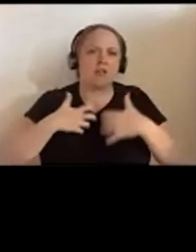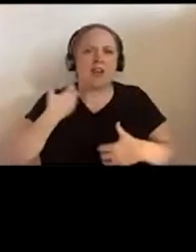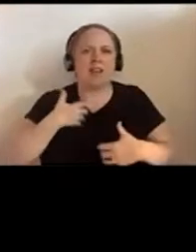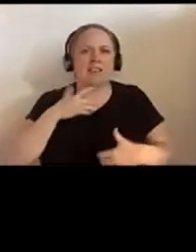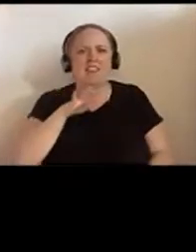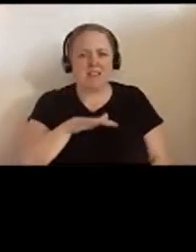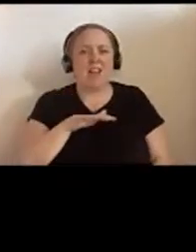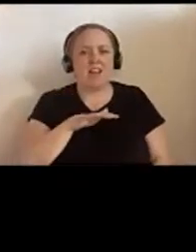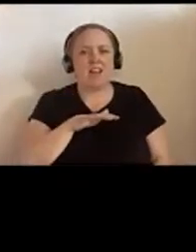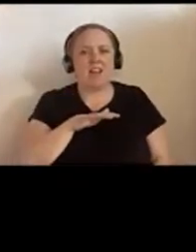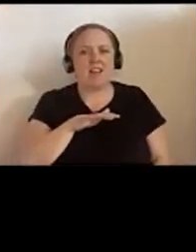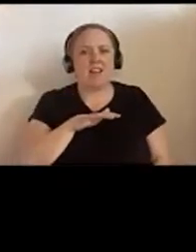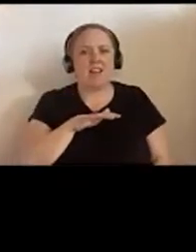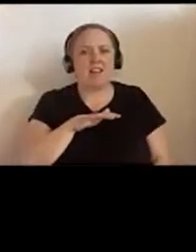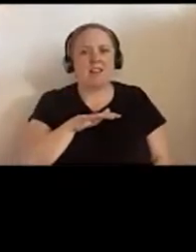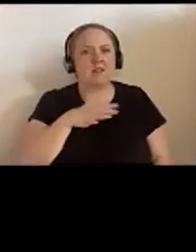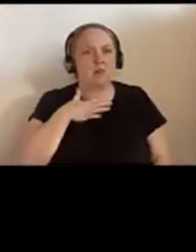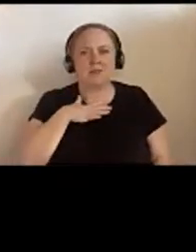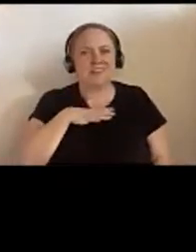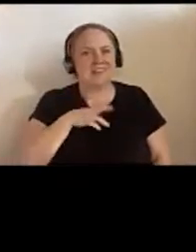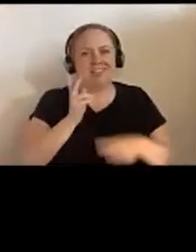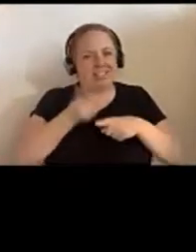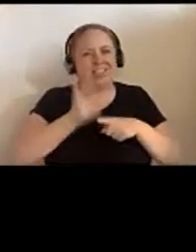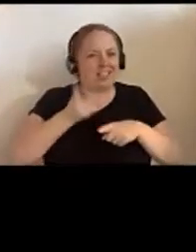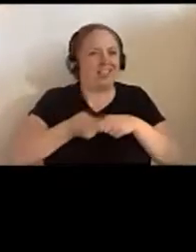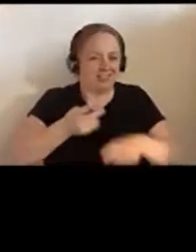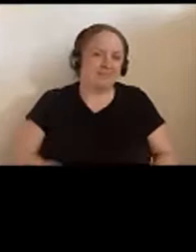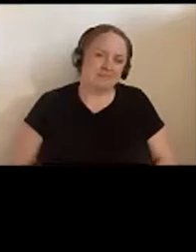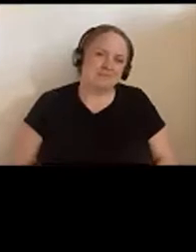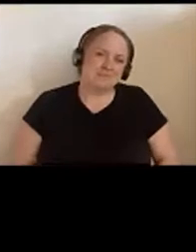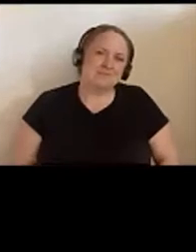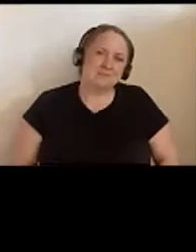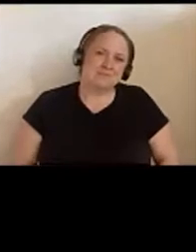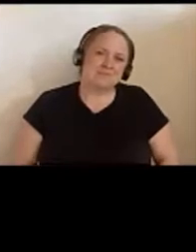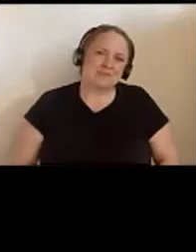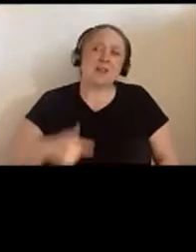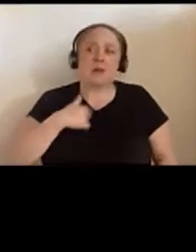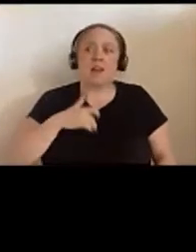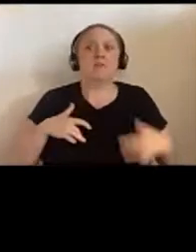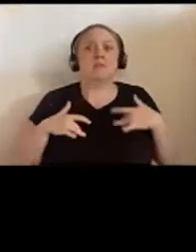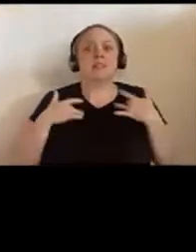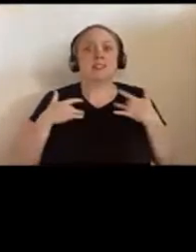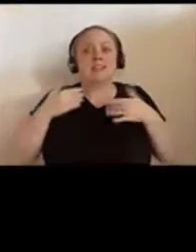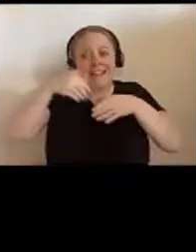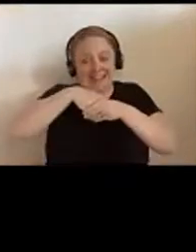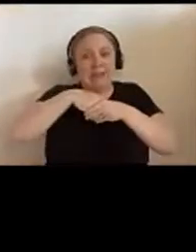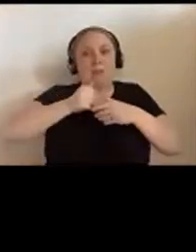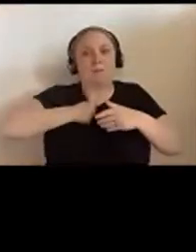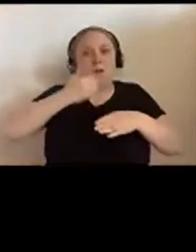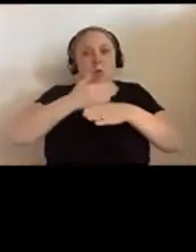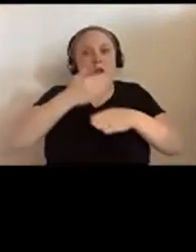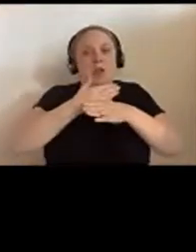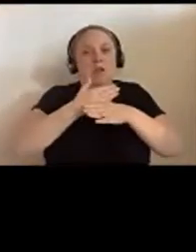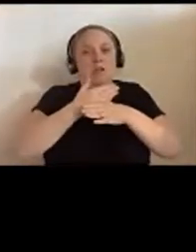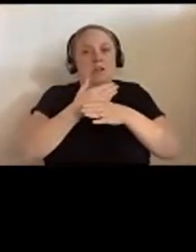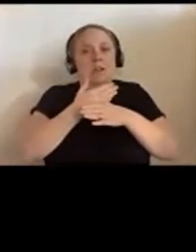Like, it's okay. We don't need to go over it. And so I think that's my position in the work, that not only do